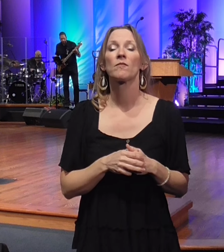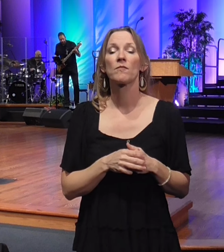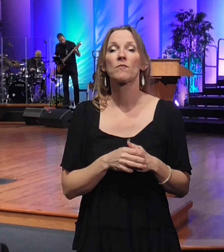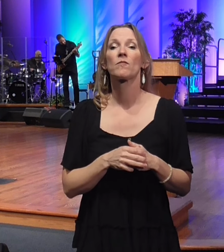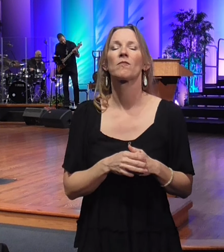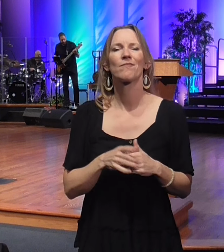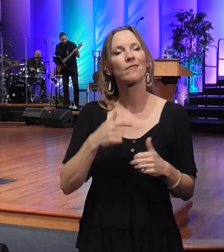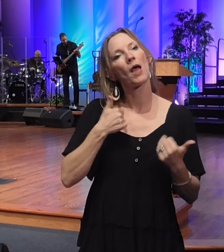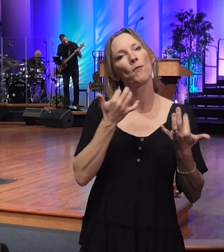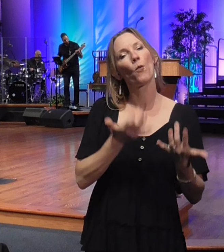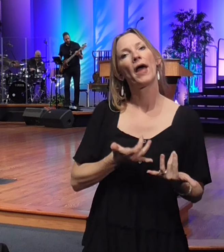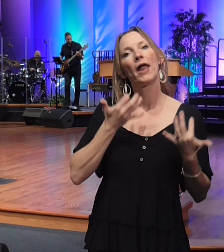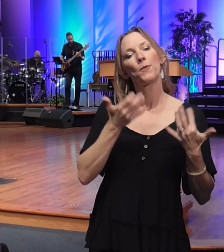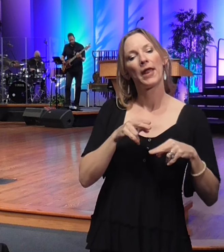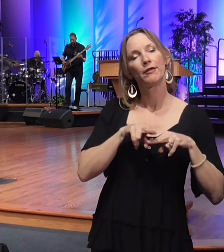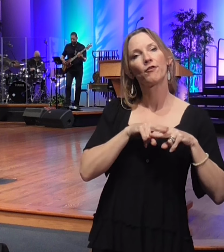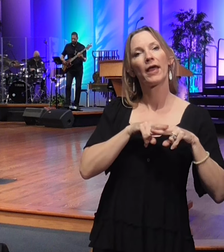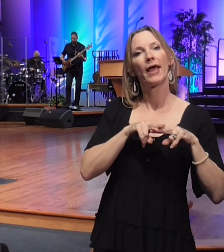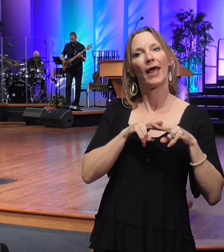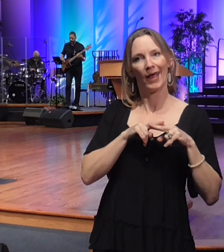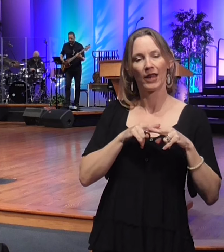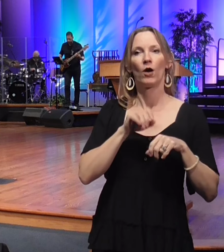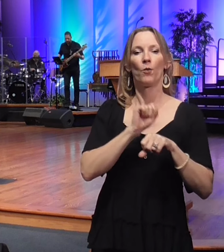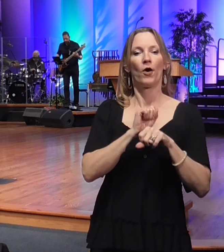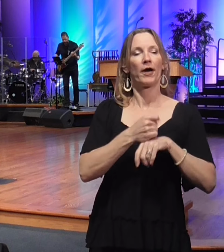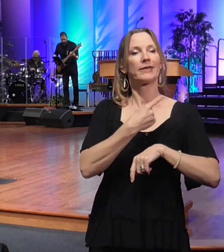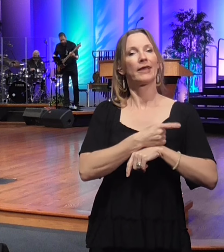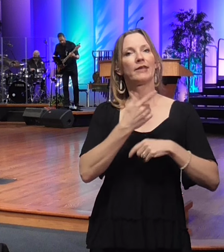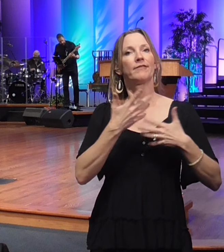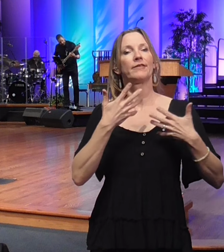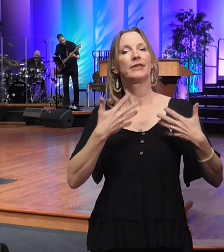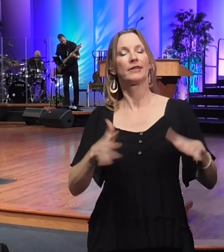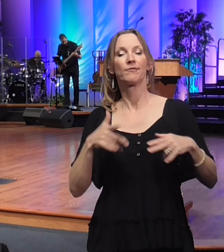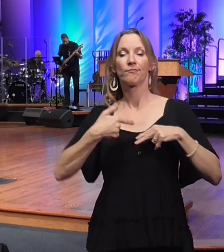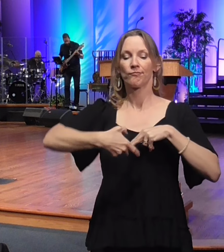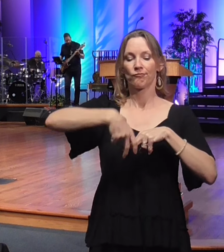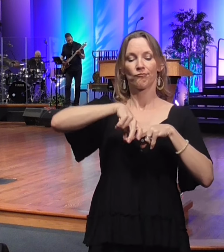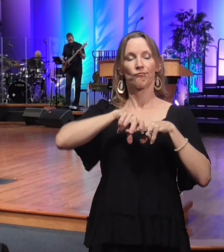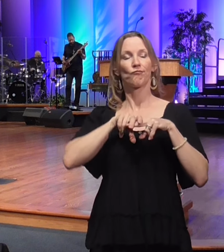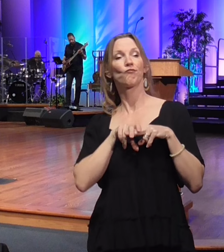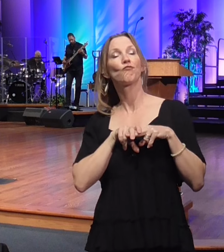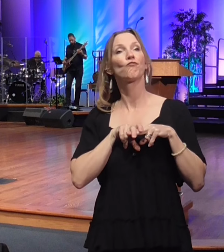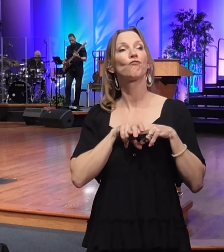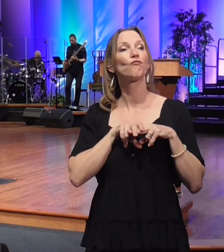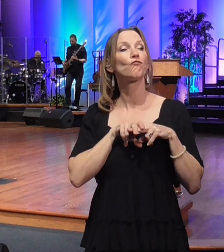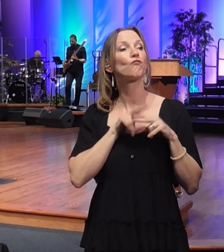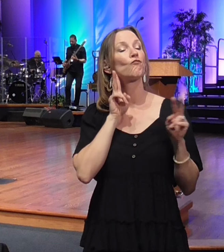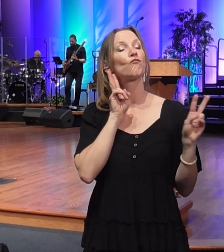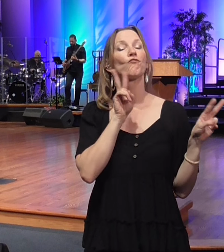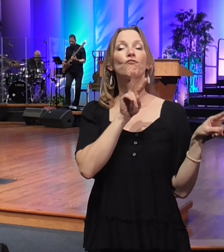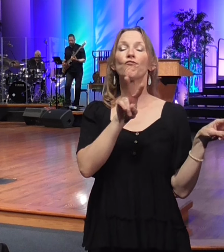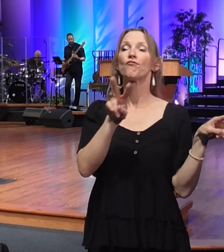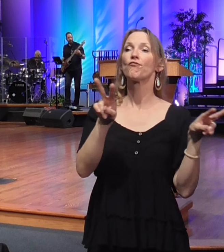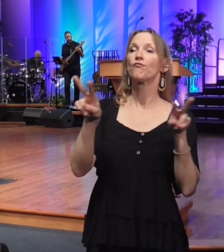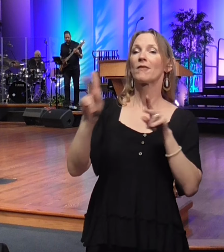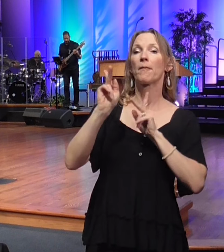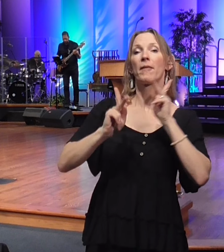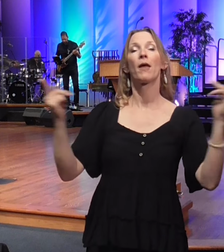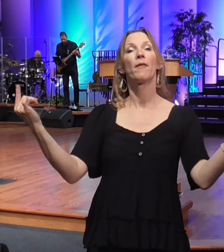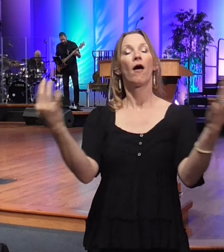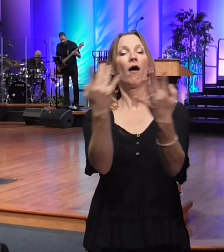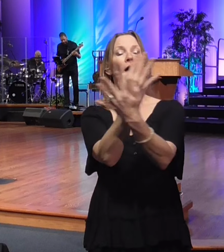Waiting at the station with the workday wind blowing, I've got nothing to do but watch the